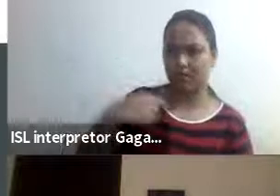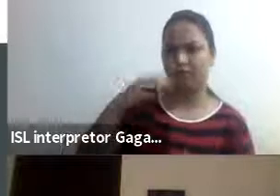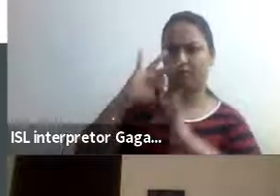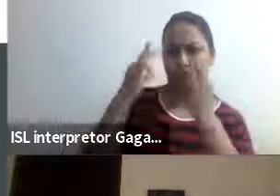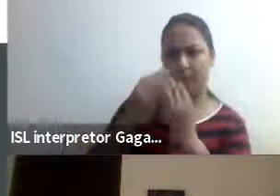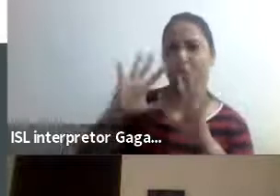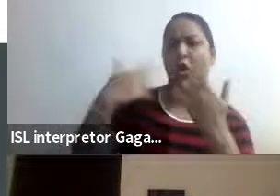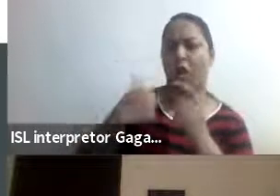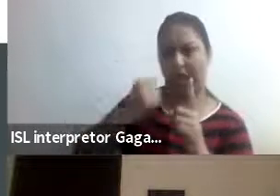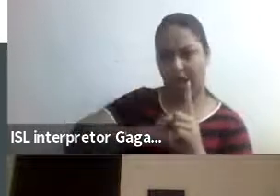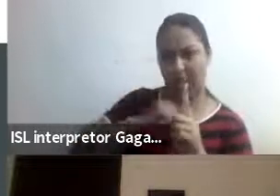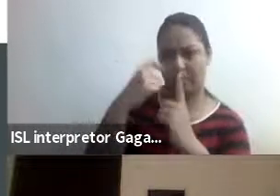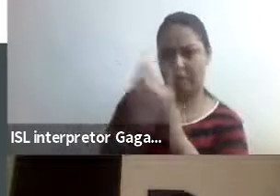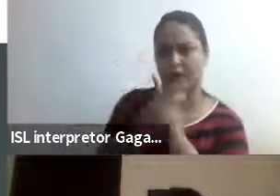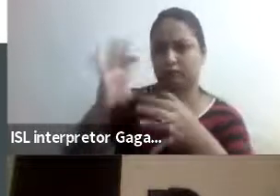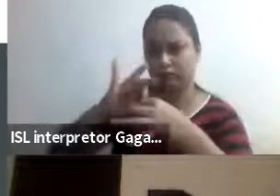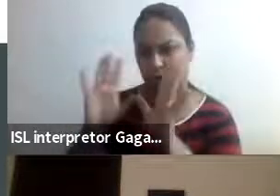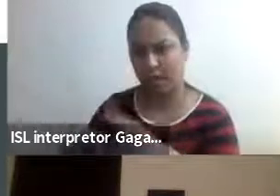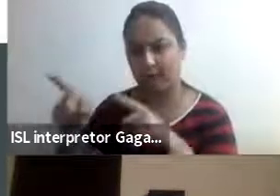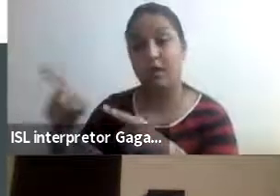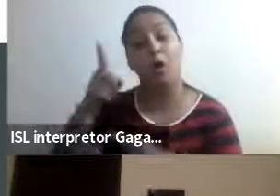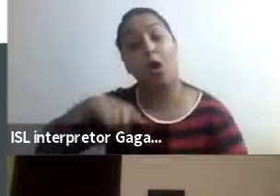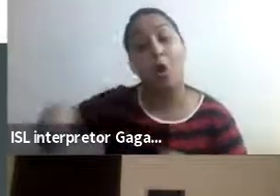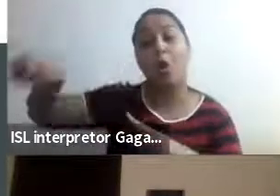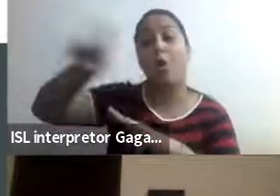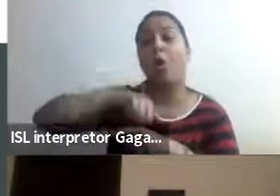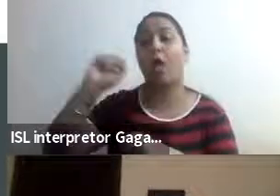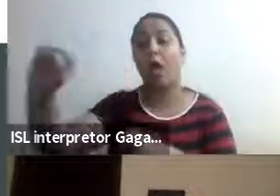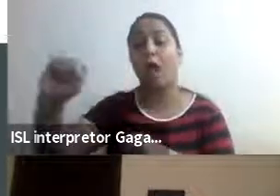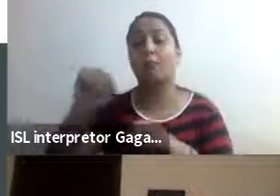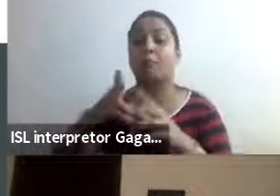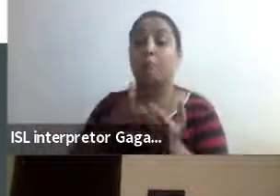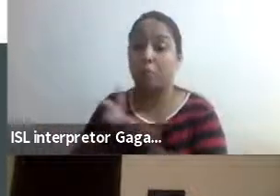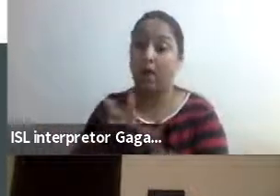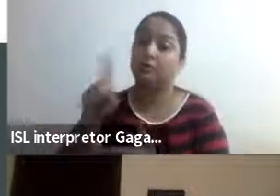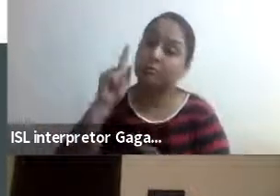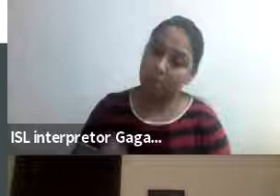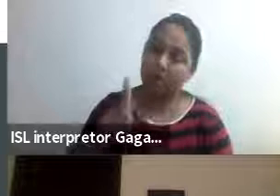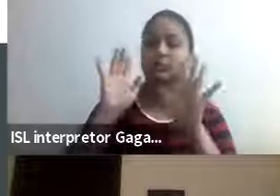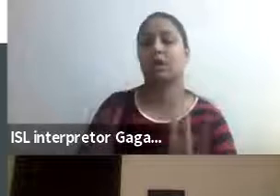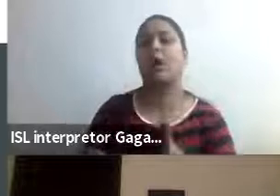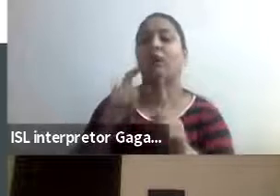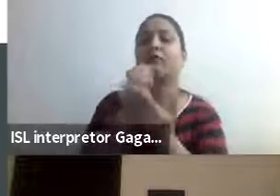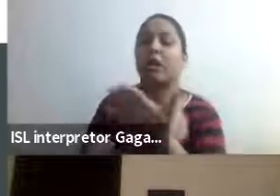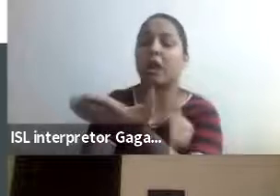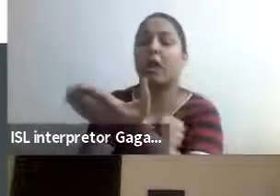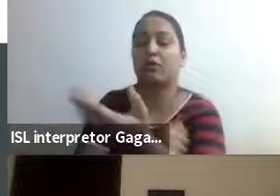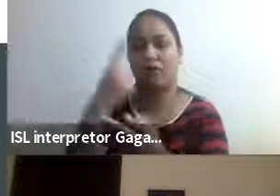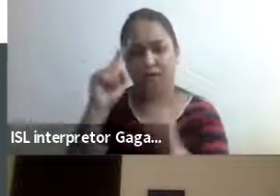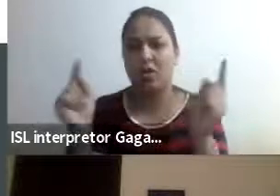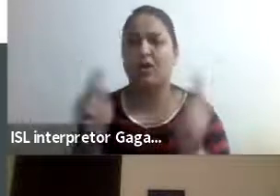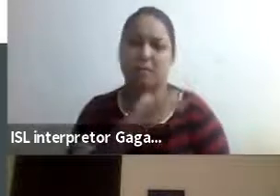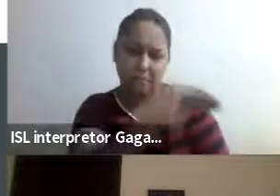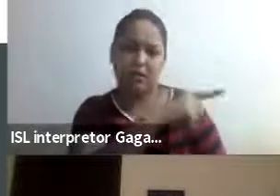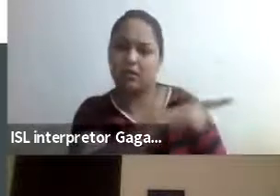was quite the norm for everybody to have tattoos, and there would be a little tattoo man. It was called Godna. There was a little tattoo guy who